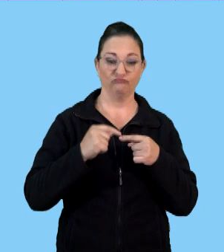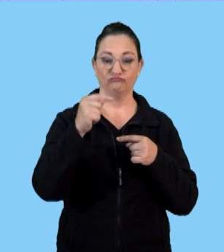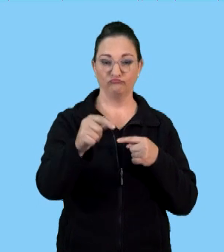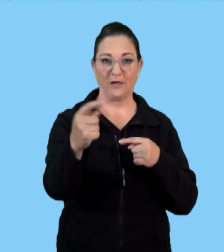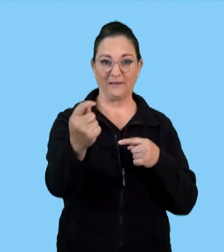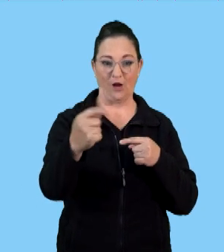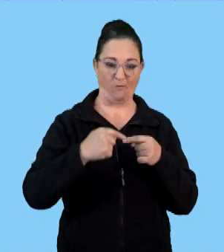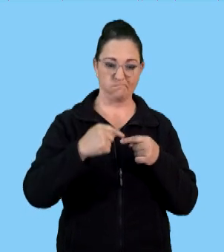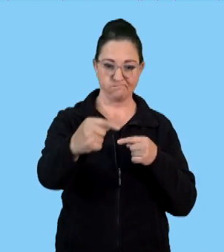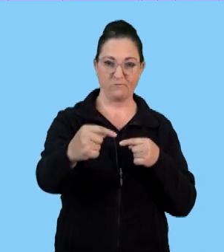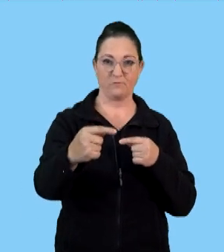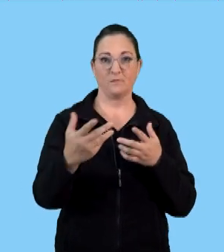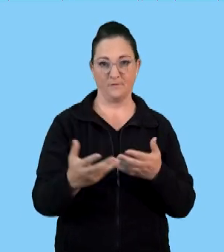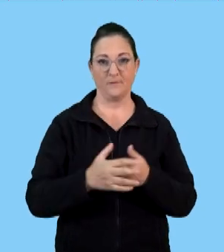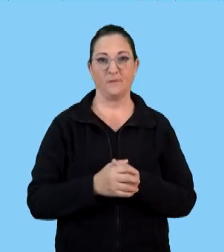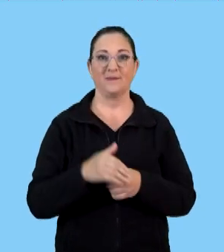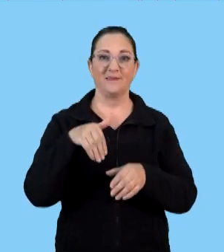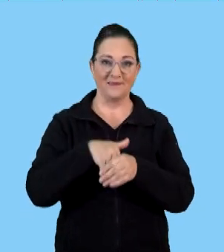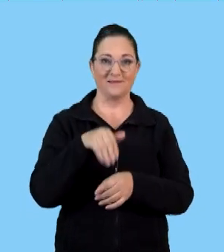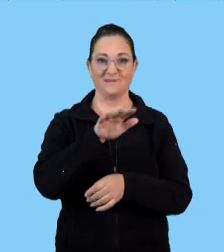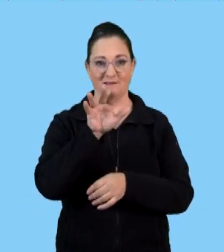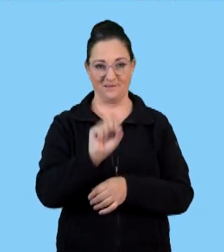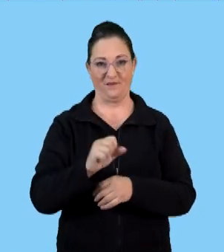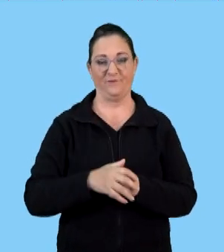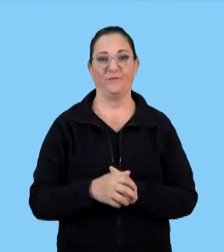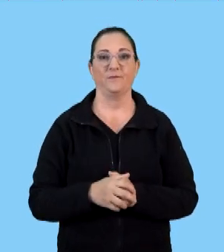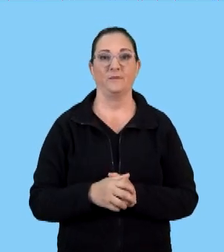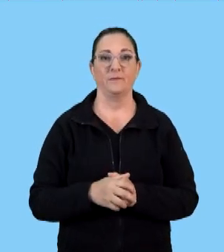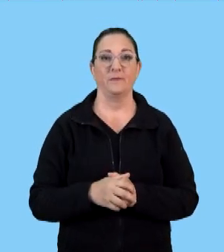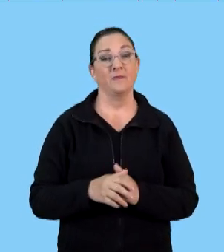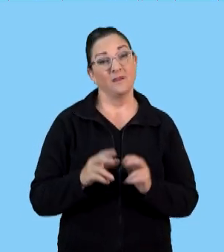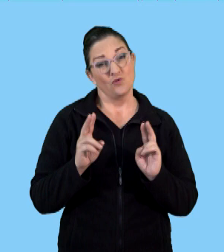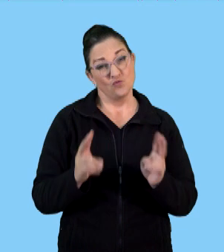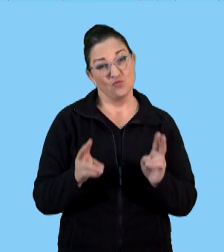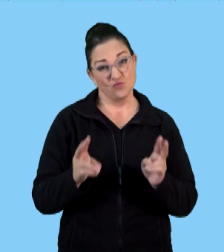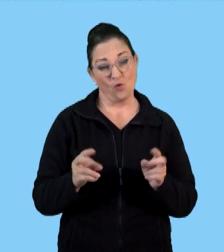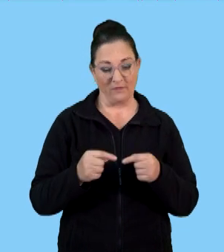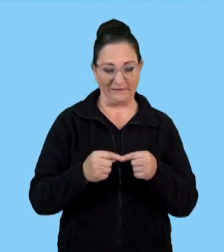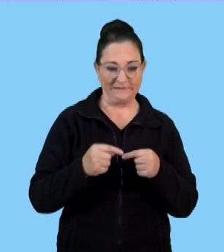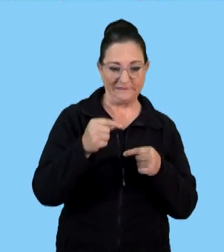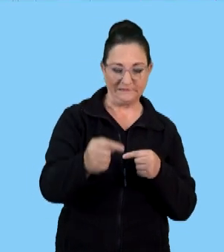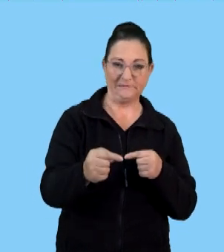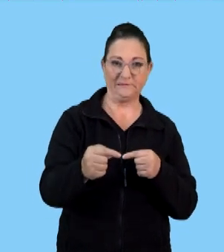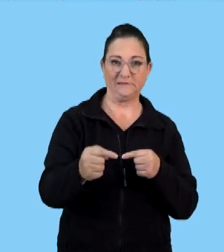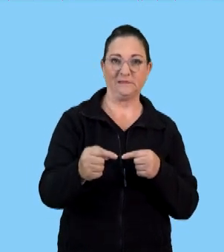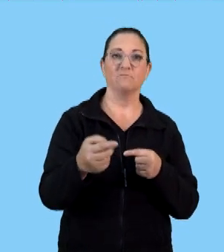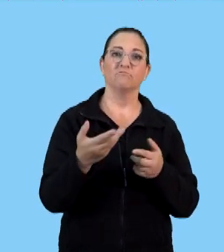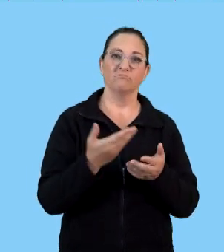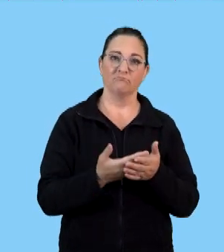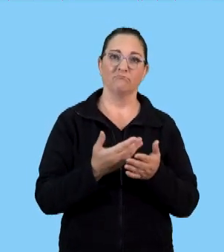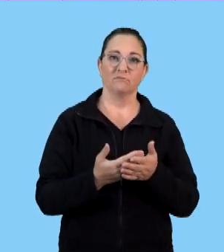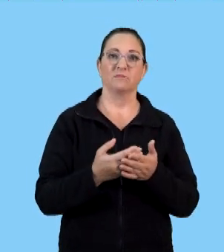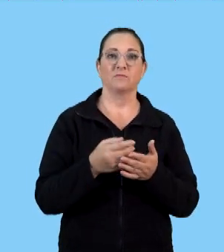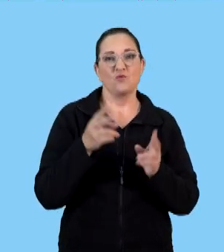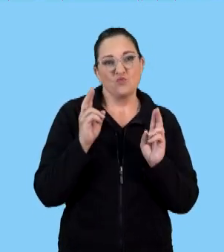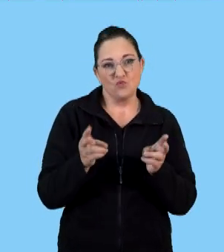okay, on a map. That's towns in South Africa. Okay, and normally this strip chart is drawn vertically,